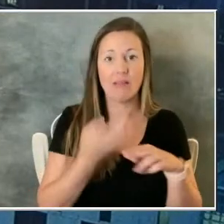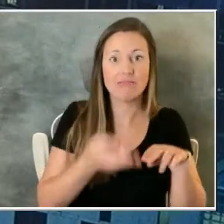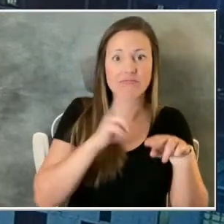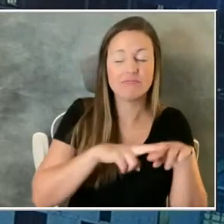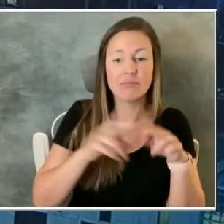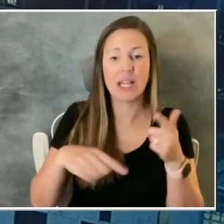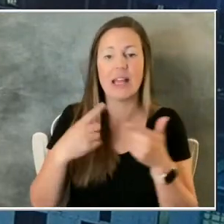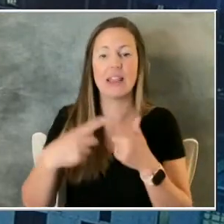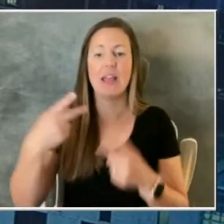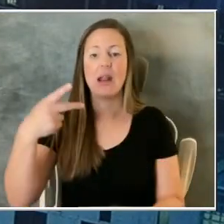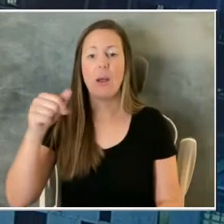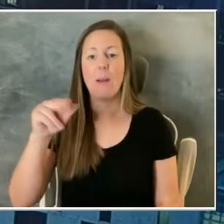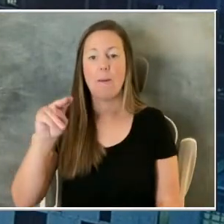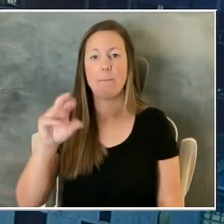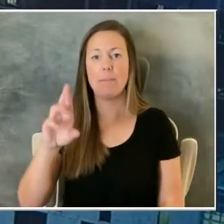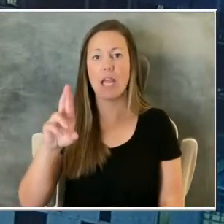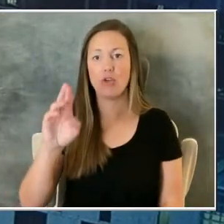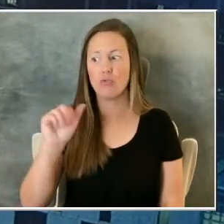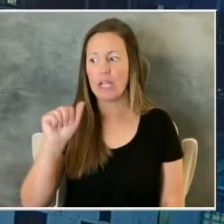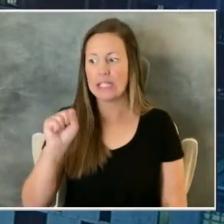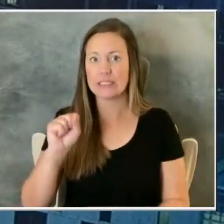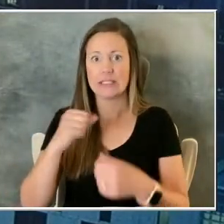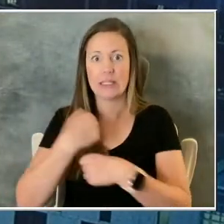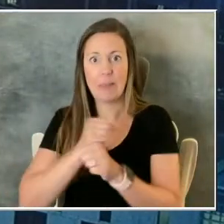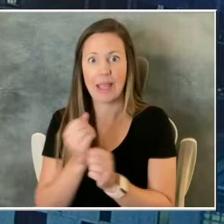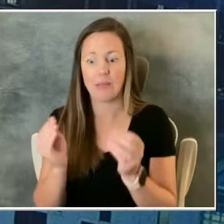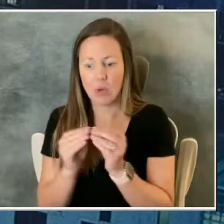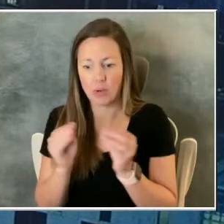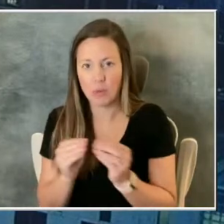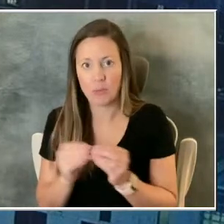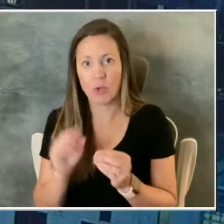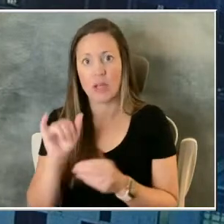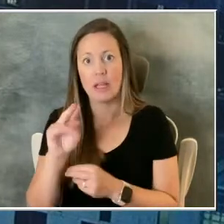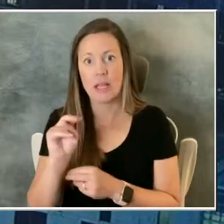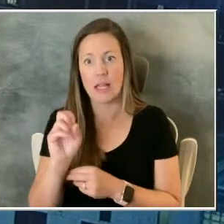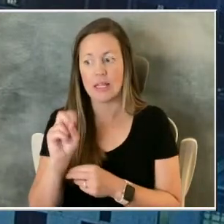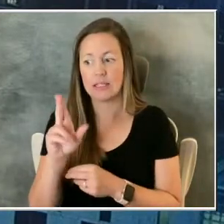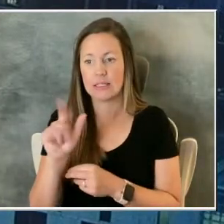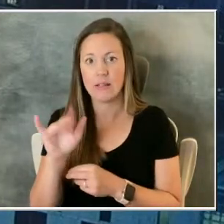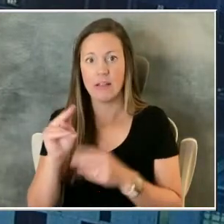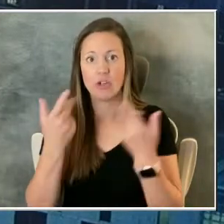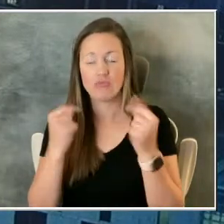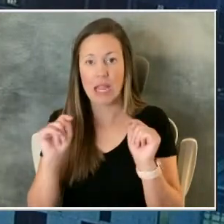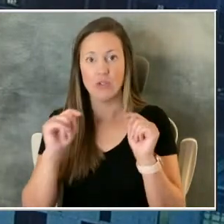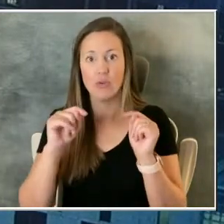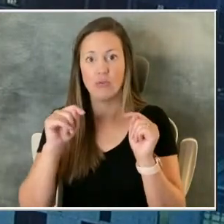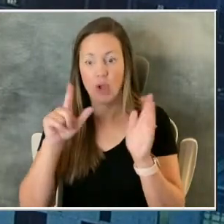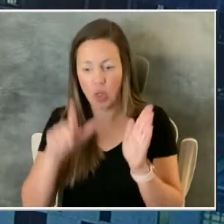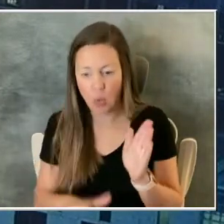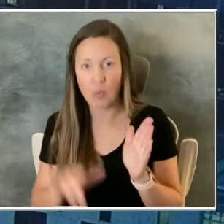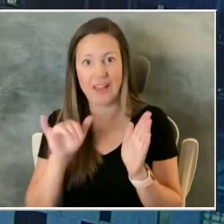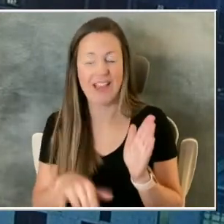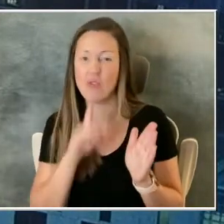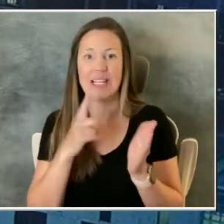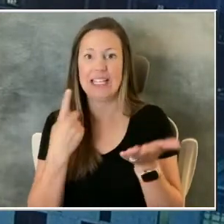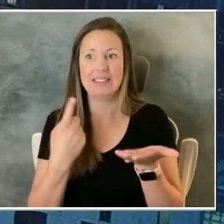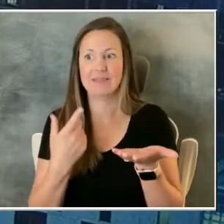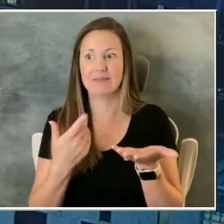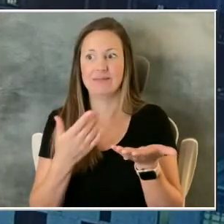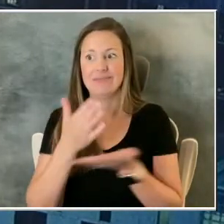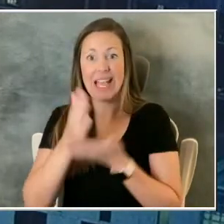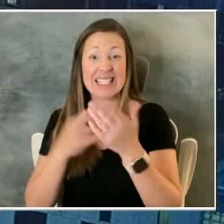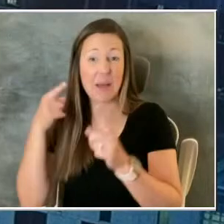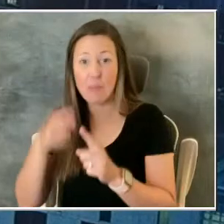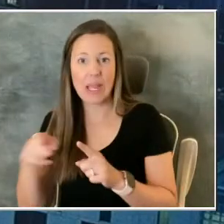more insulin to try to lower our blood glucose. And at some point, the pancreas just can't keep up. And so that is the insulin